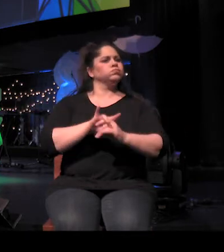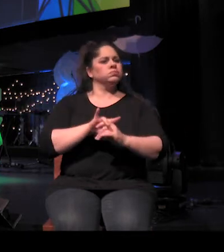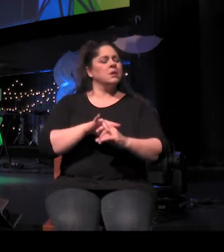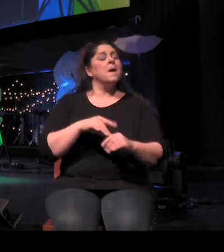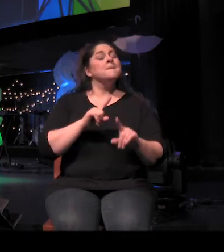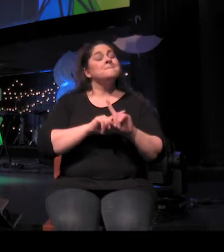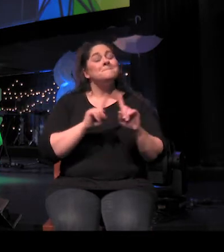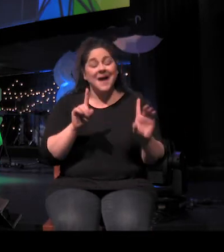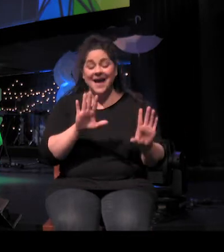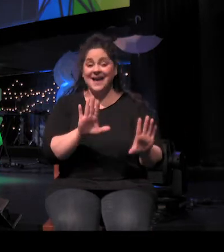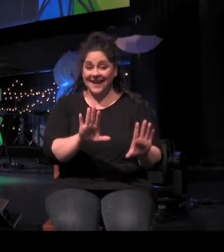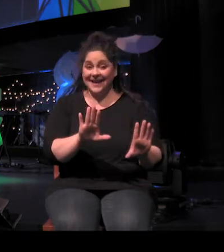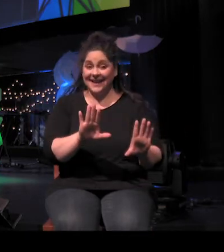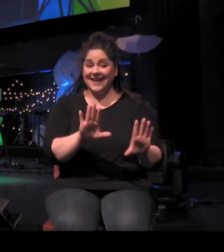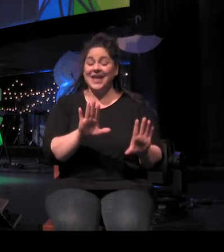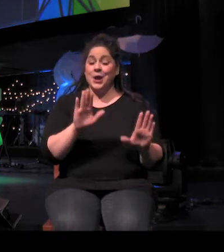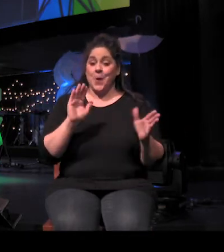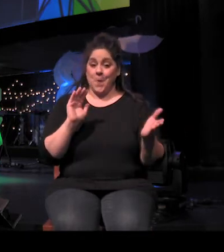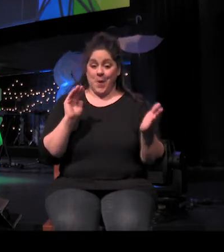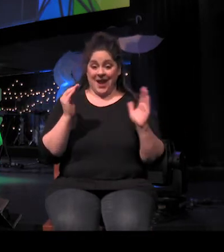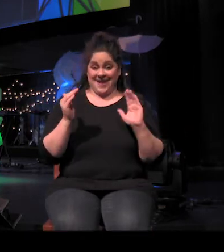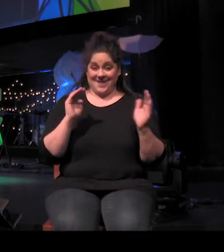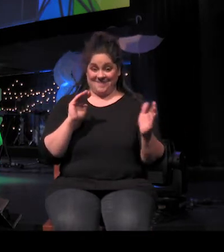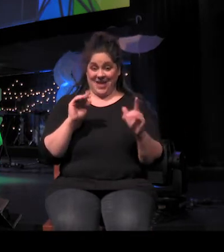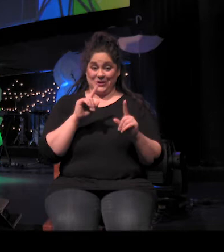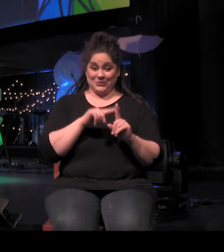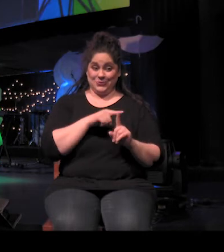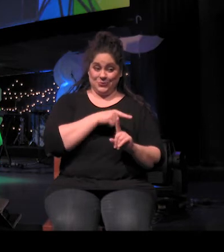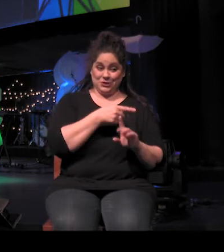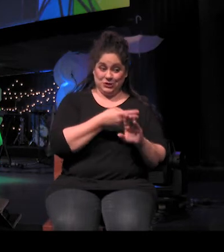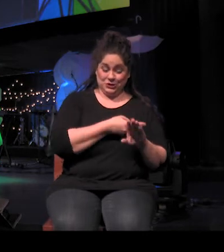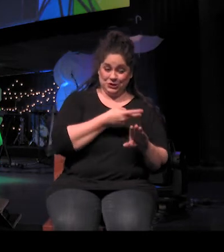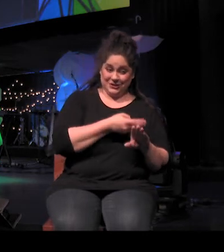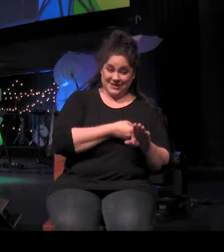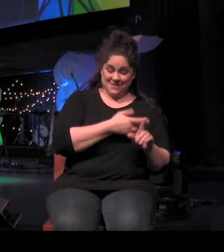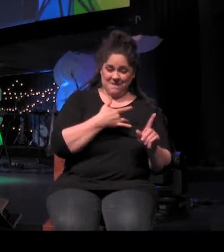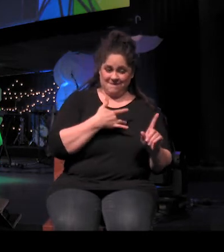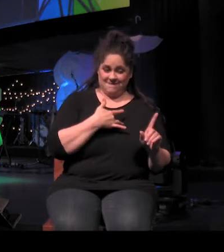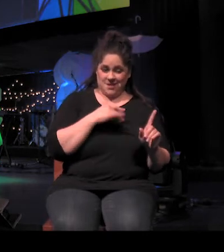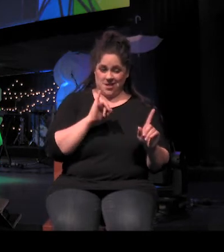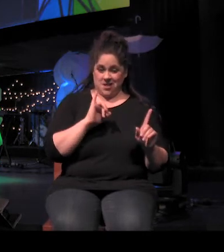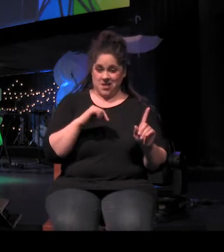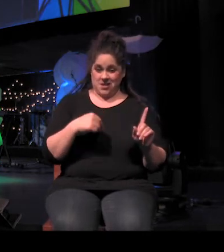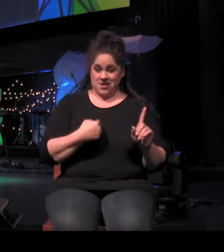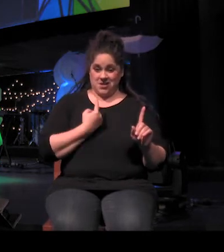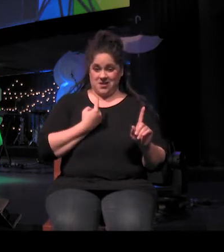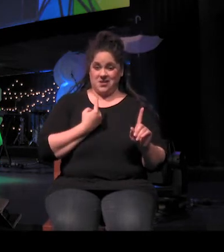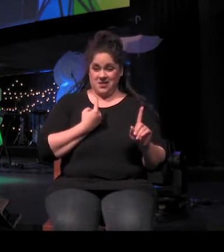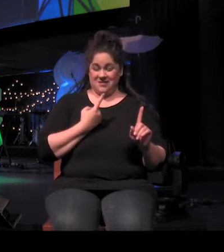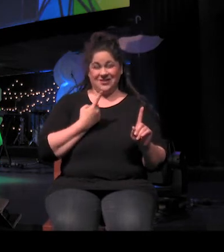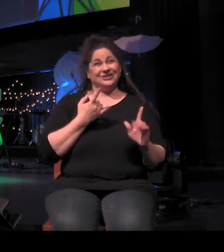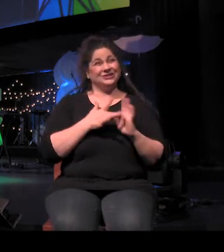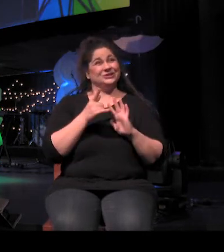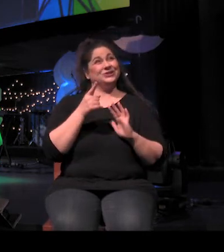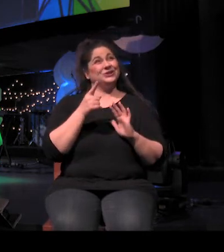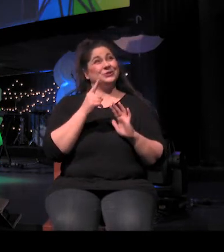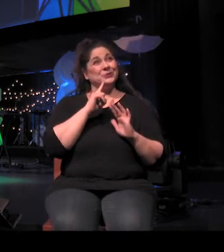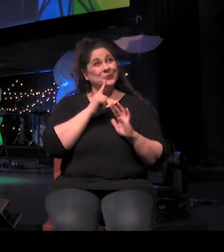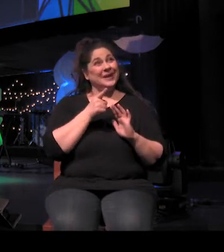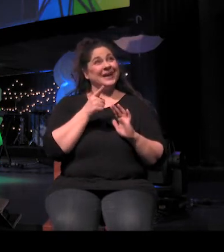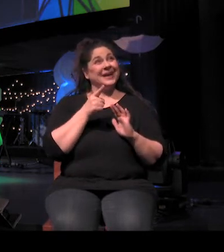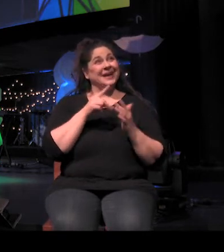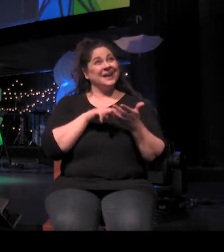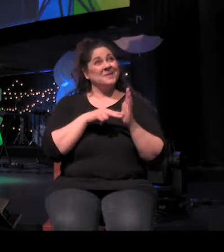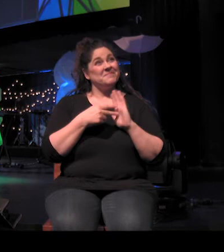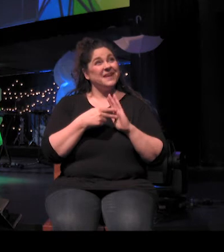But I also understand when we're compared to sheep, it can rub us the wrong way because it seems like, is Jesus really saying